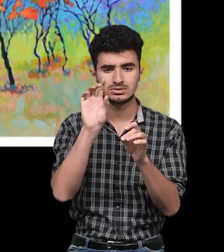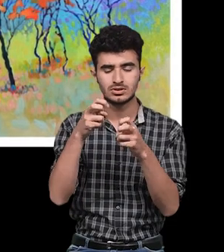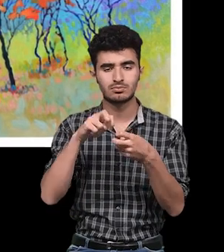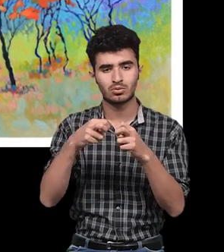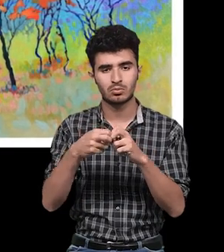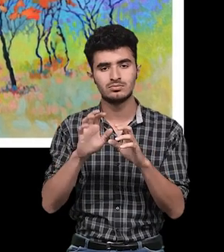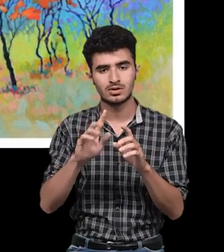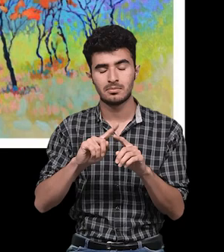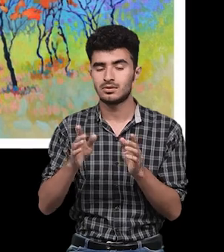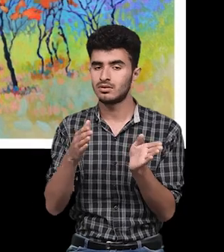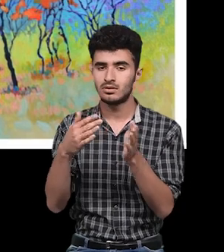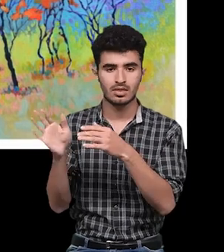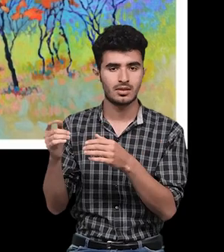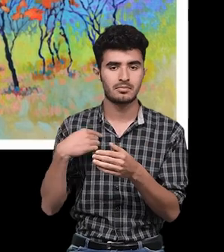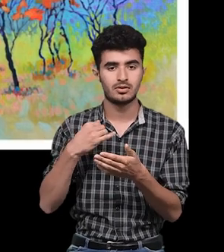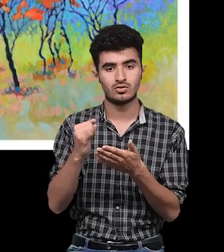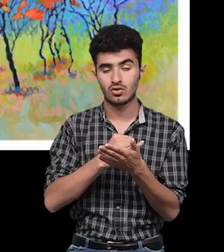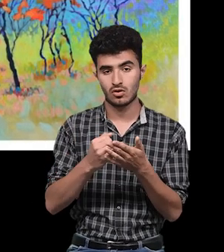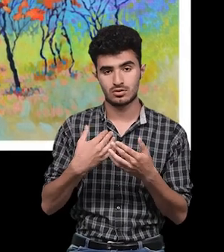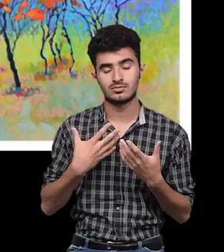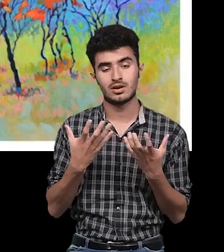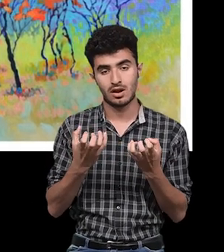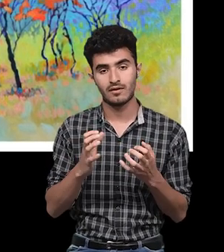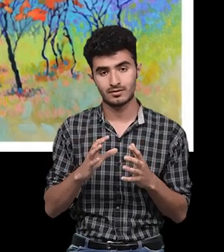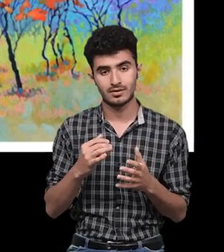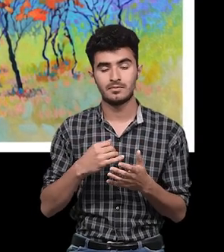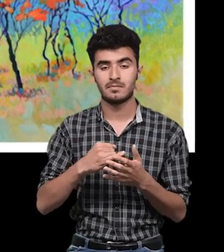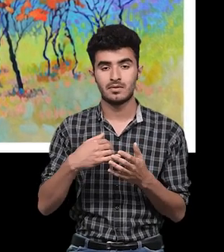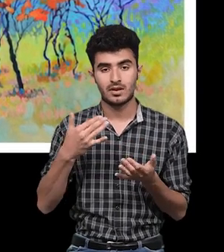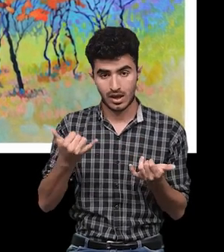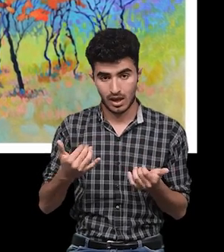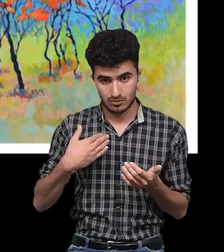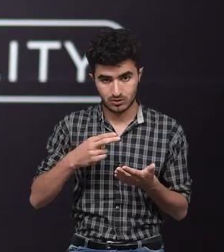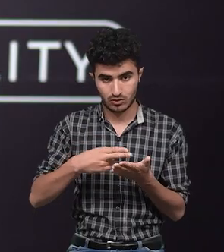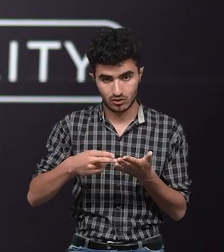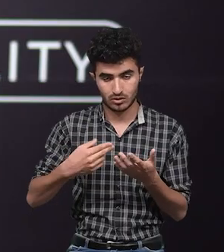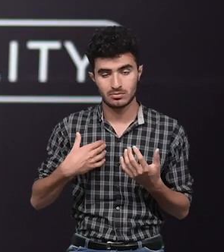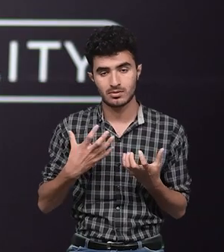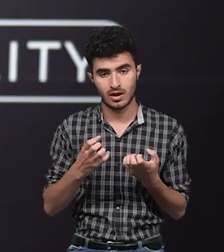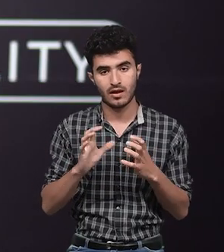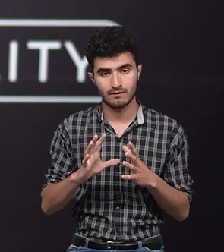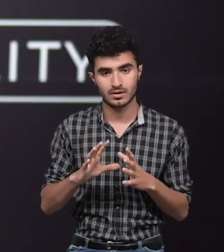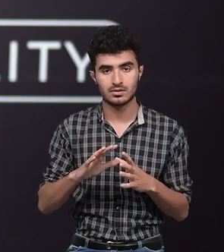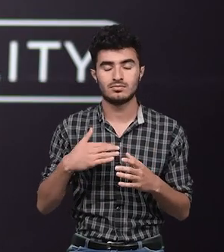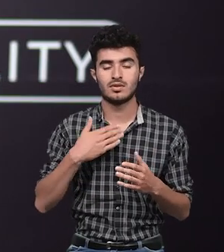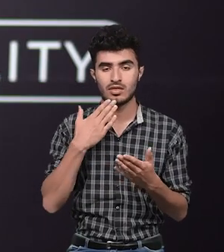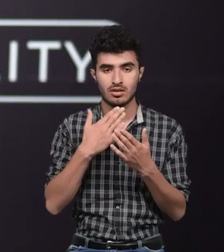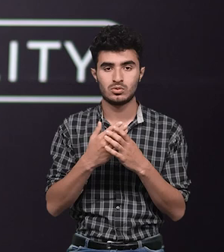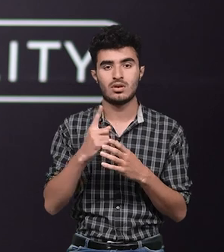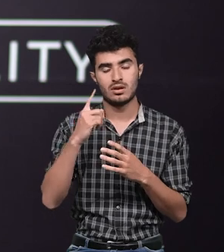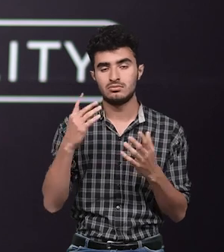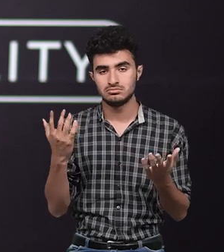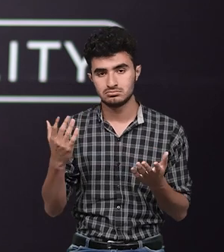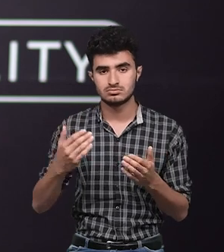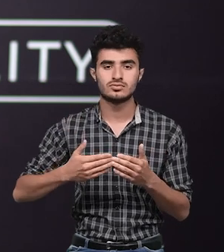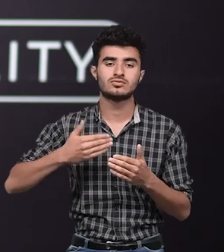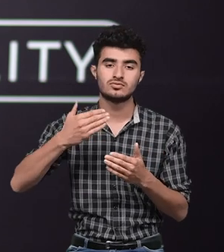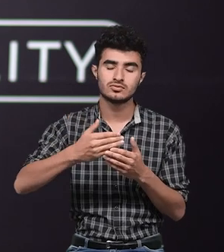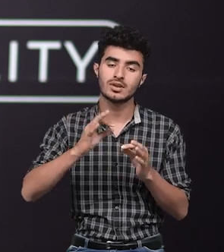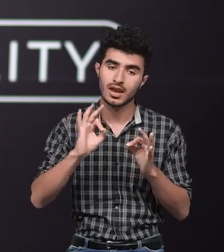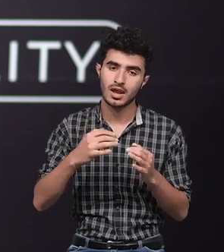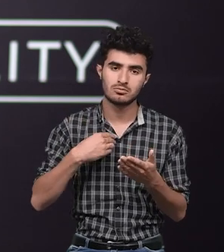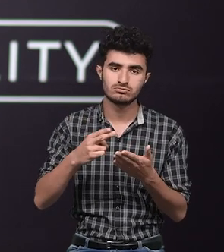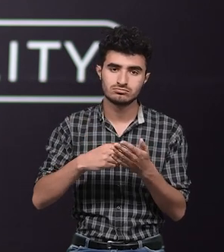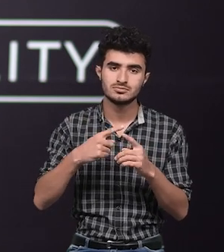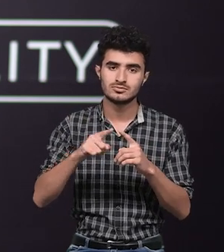However, I had my art, and I still do, thank God for that, which is something that sustained me, and it continues